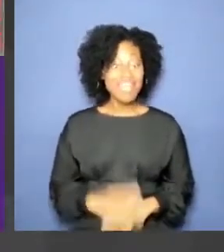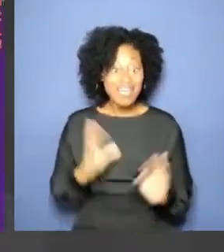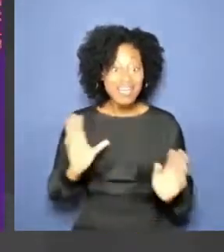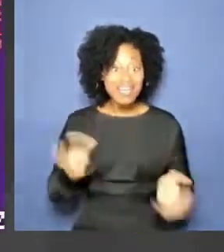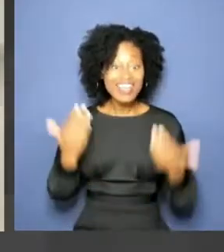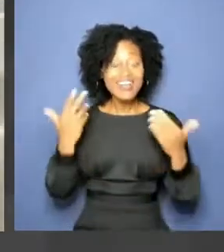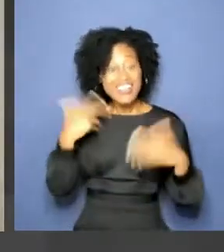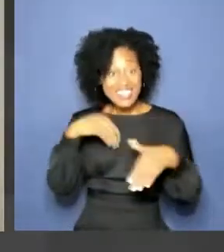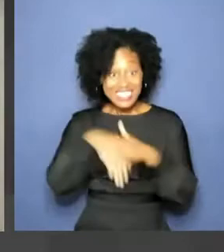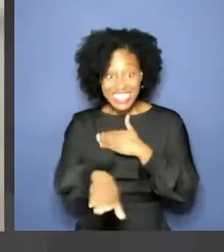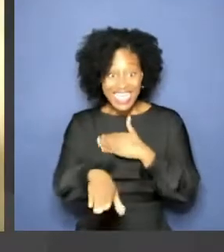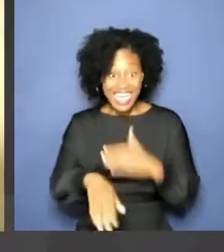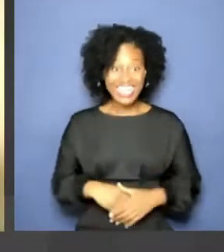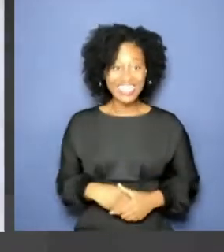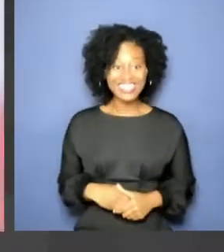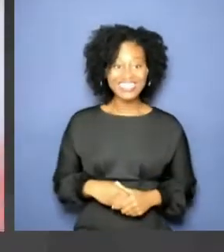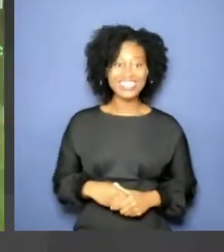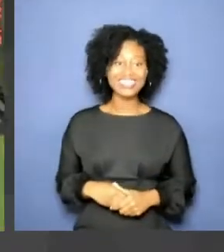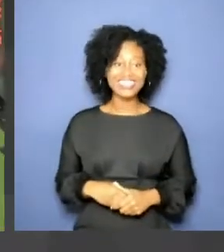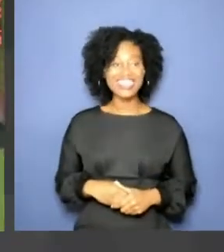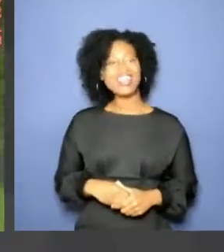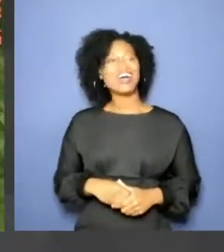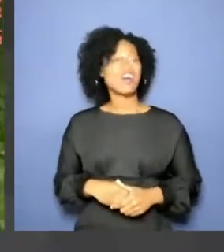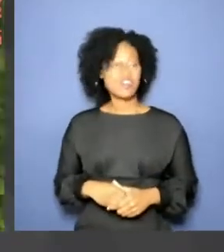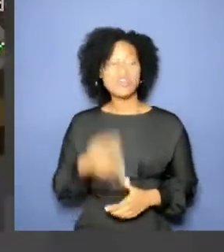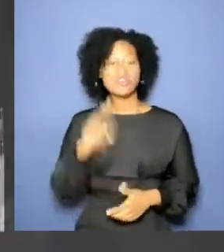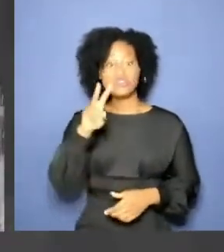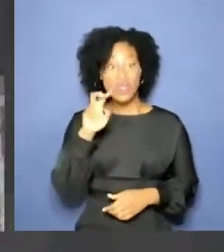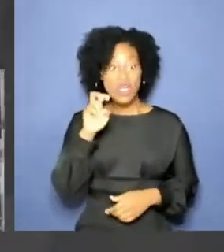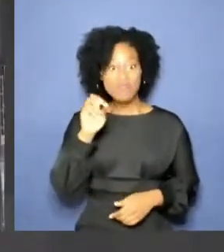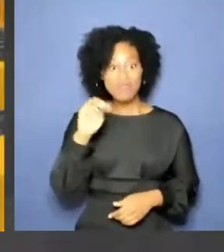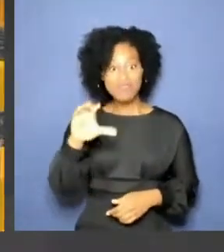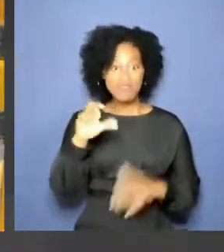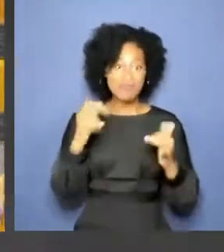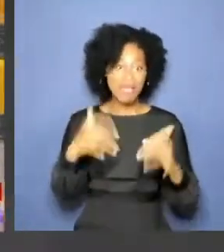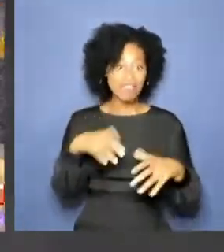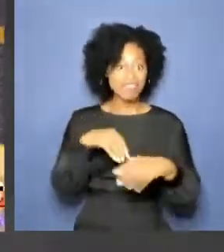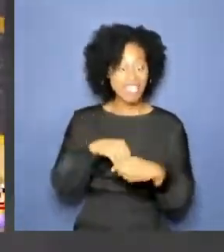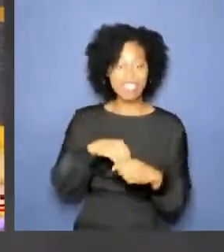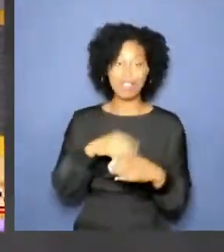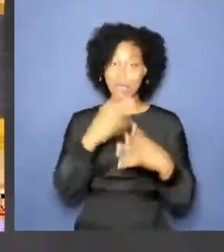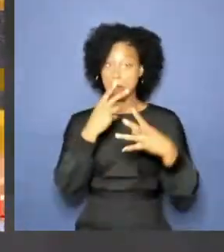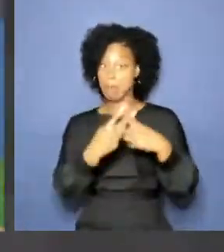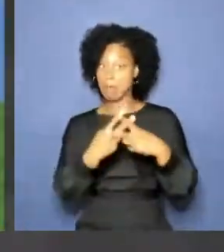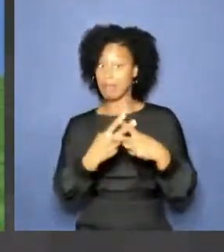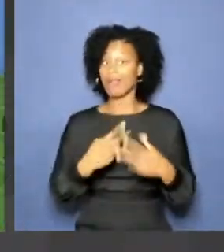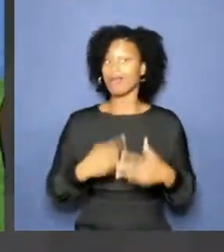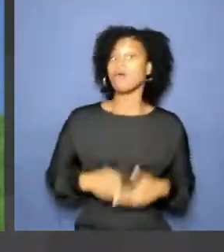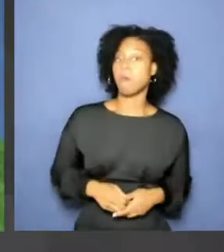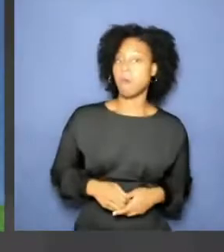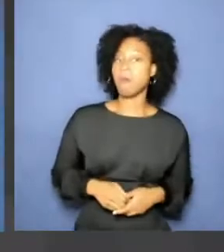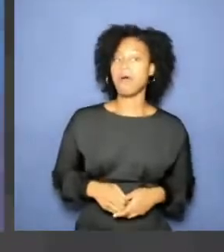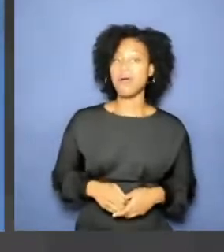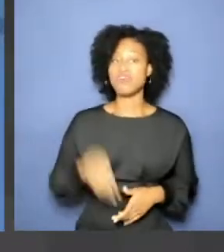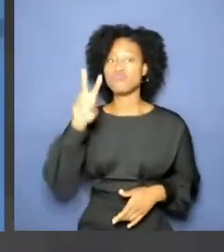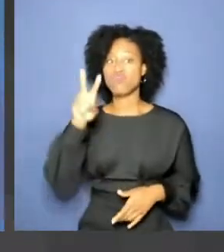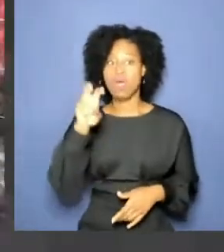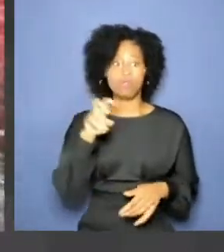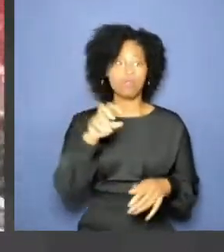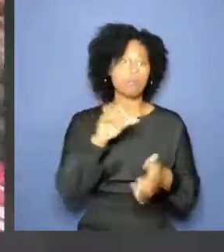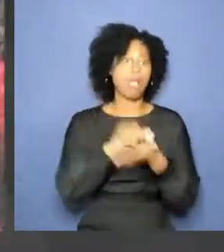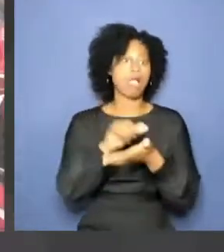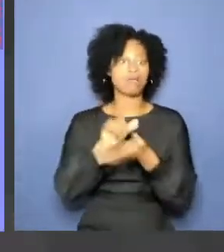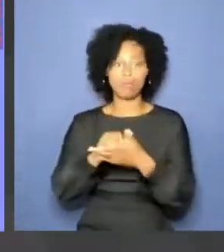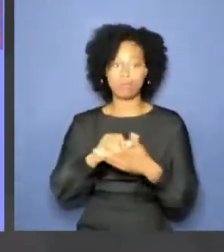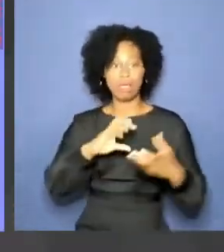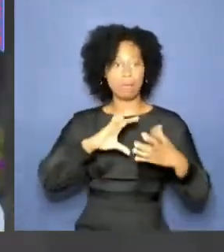Todos adentro. Metemos 200 jugadores en la escuela, en una prisión de máxima seguridad, en 200 islas imposibles